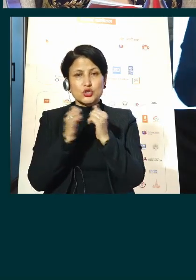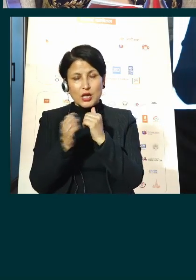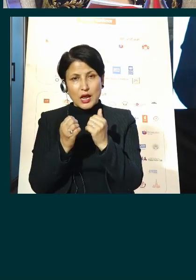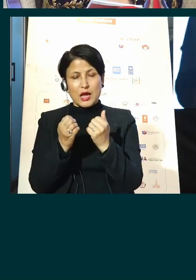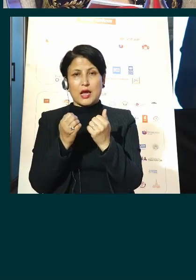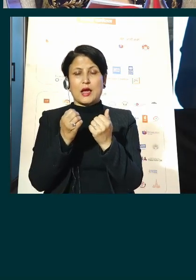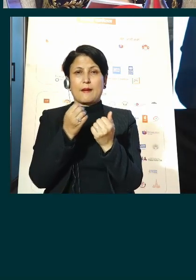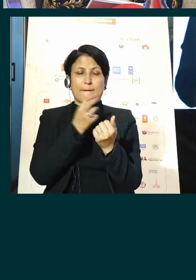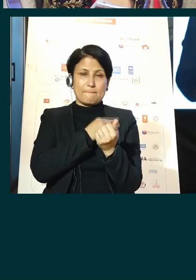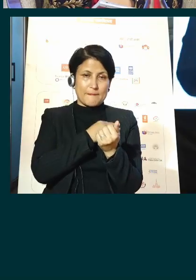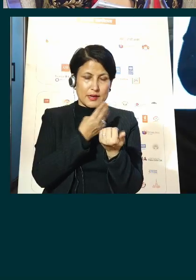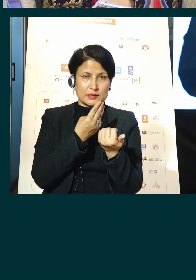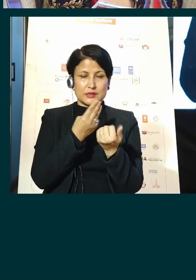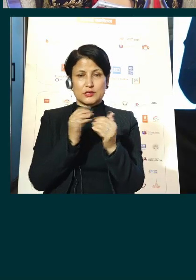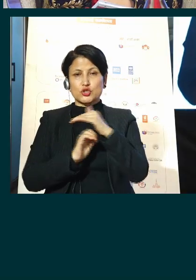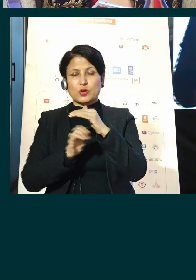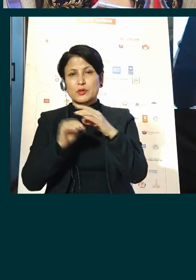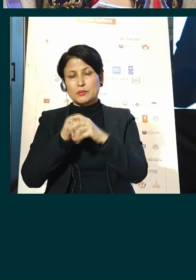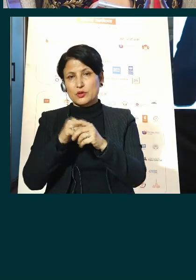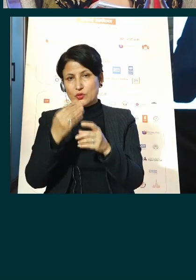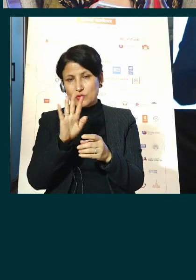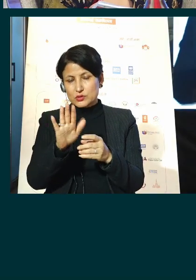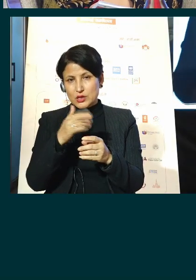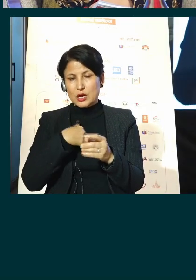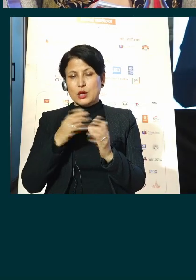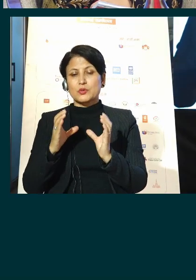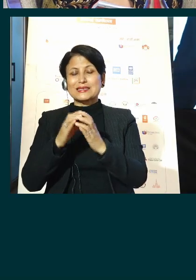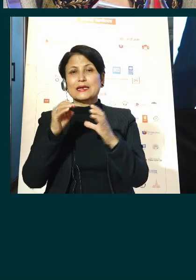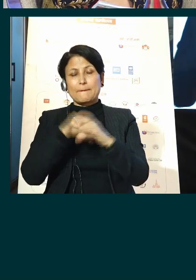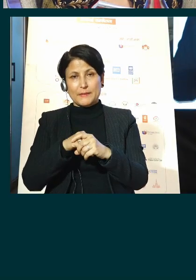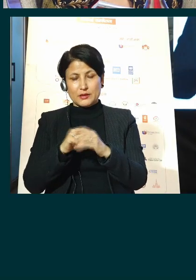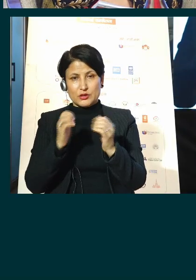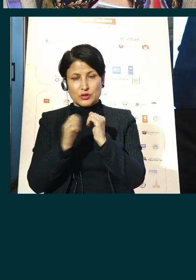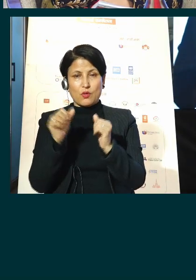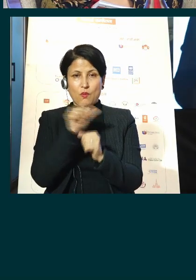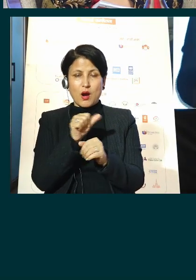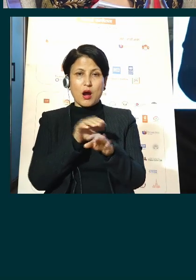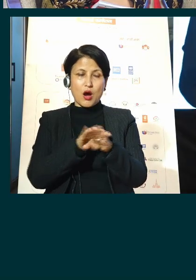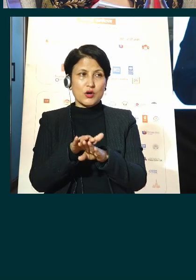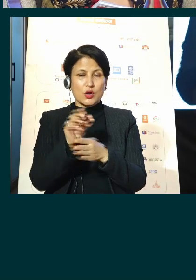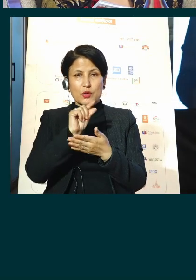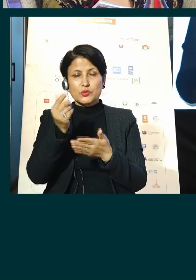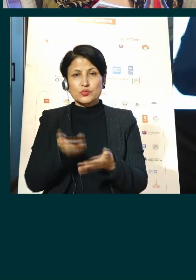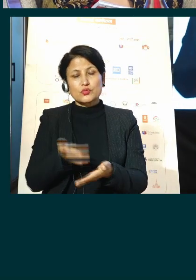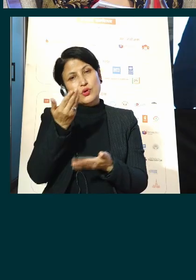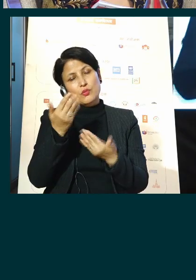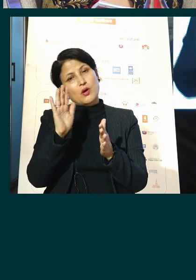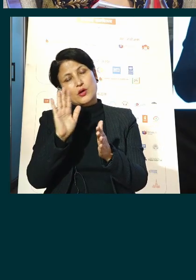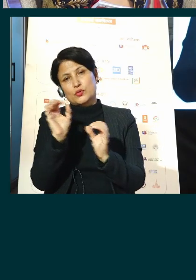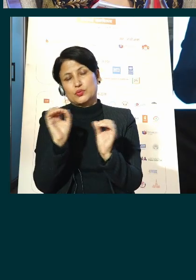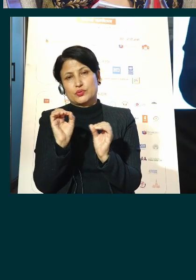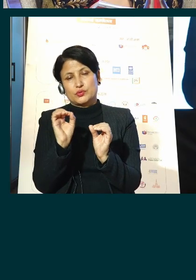team members, community members on our team. And so while they have not raised this issue with me, it's a good place to